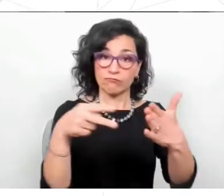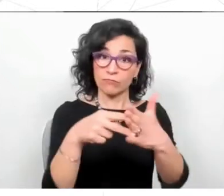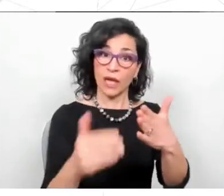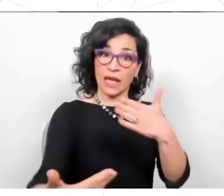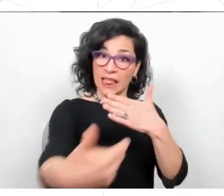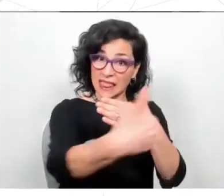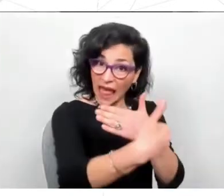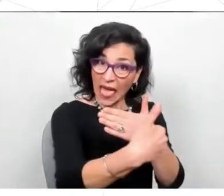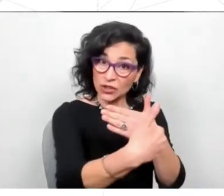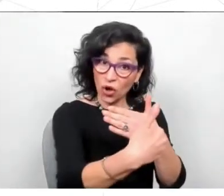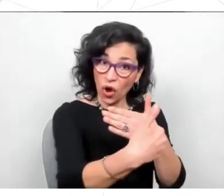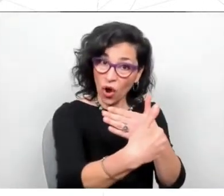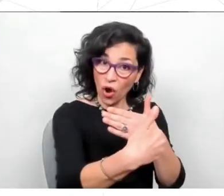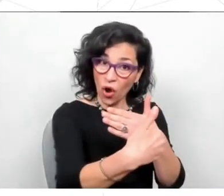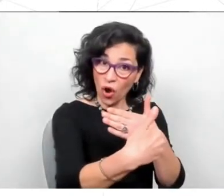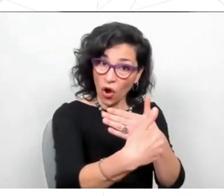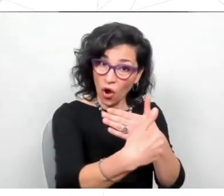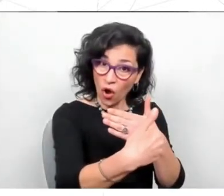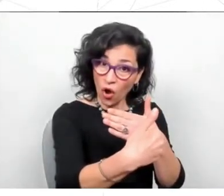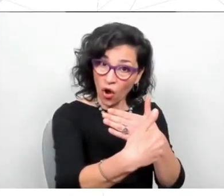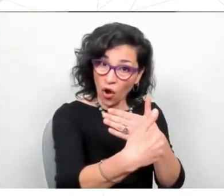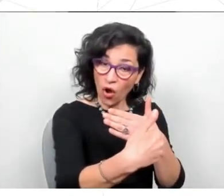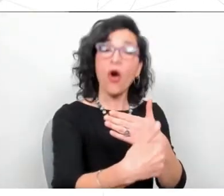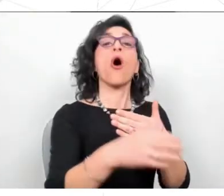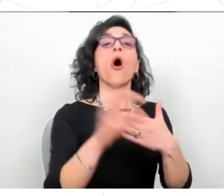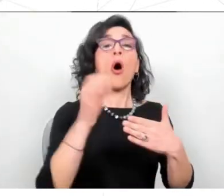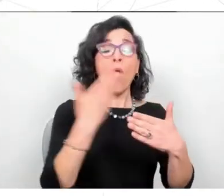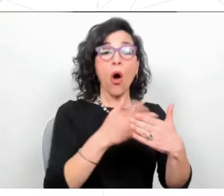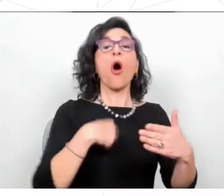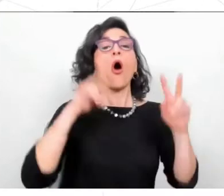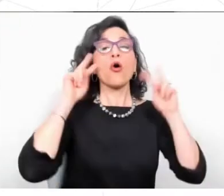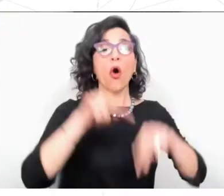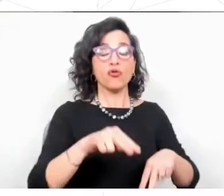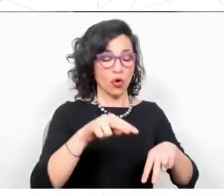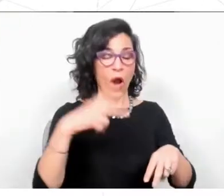quickly digitally adjust on our screen to be able to play any game that we like.